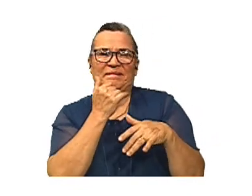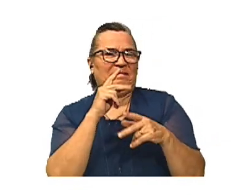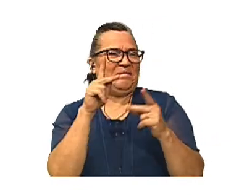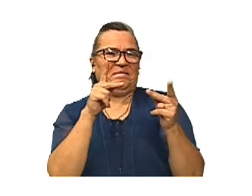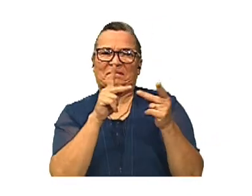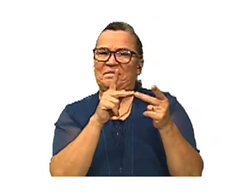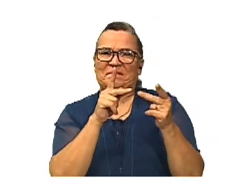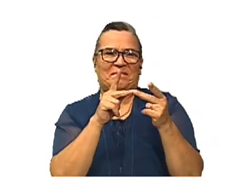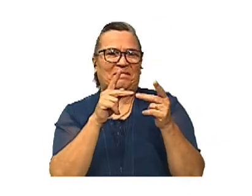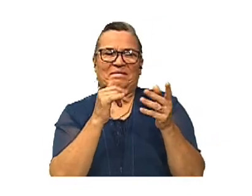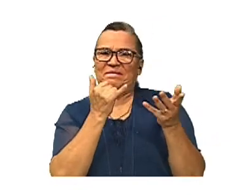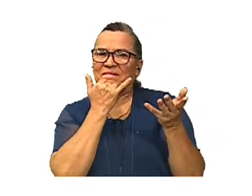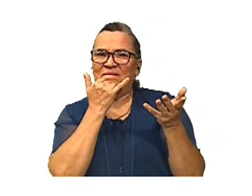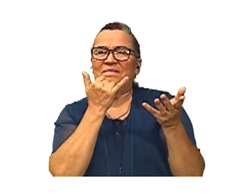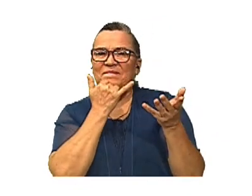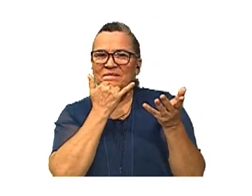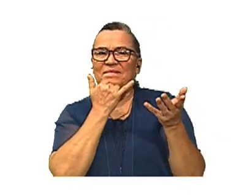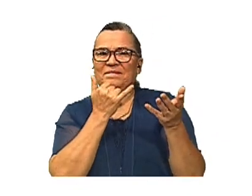Imperfections.